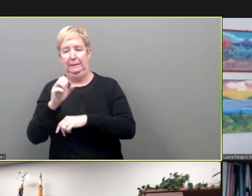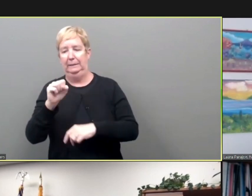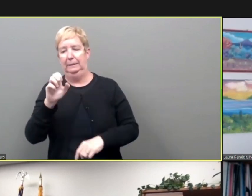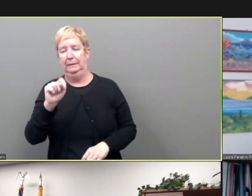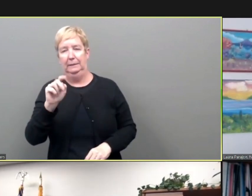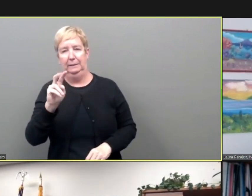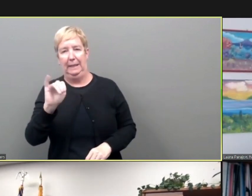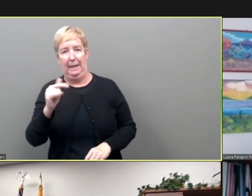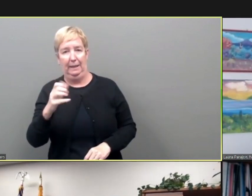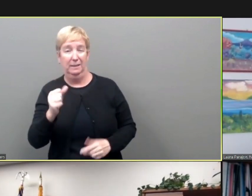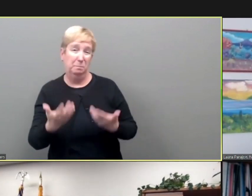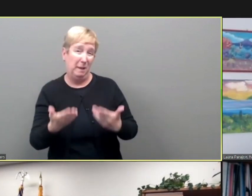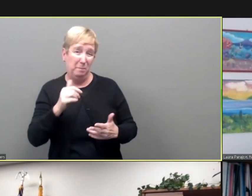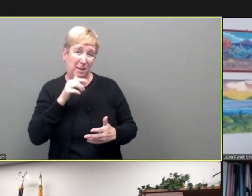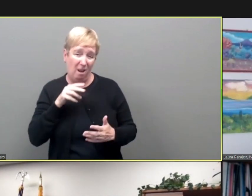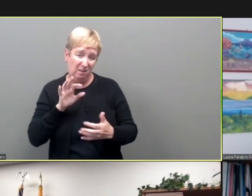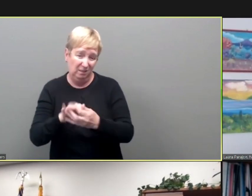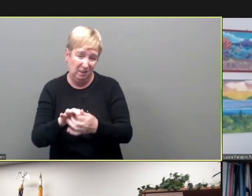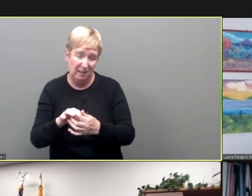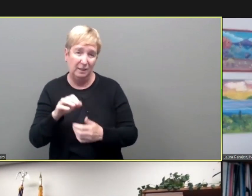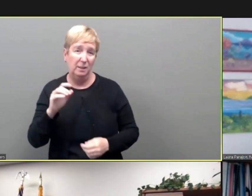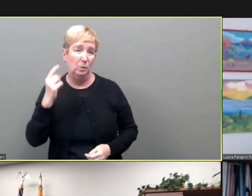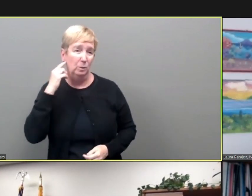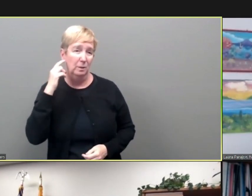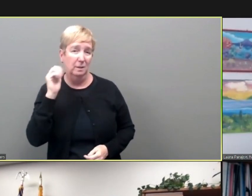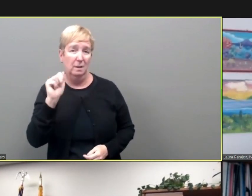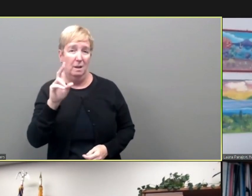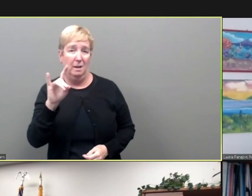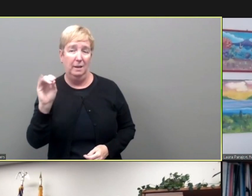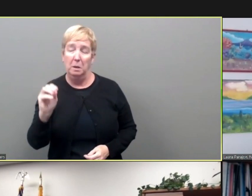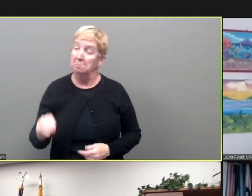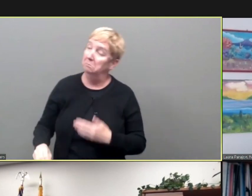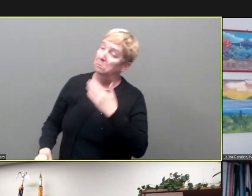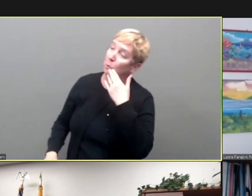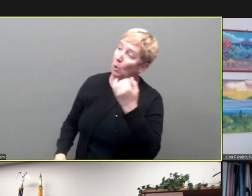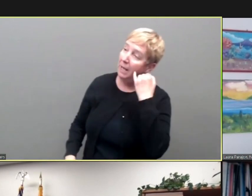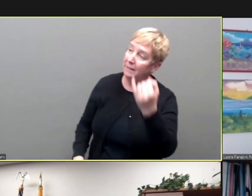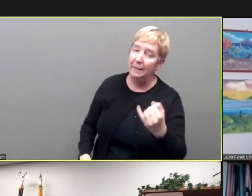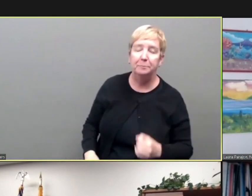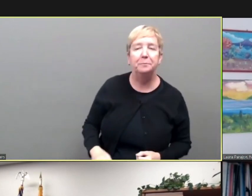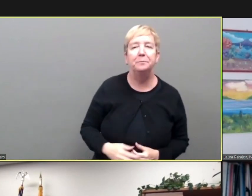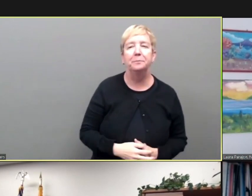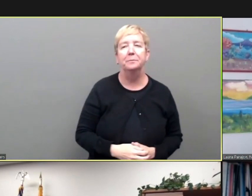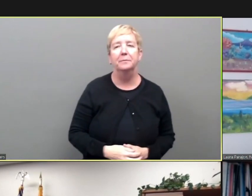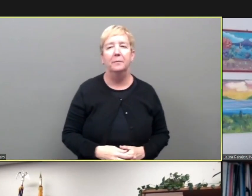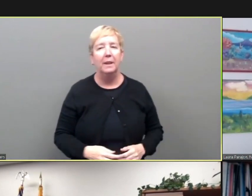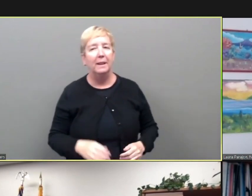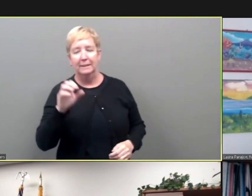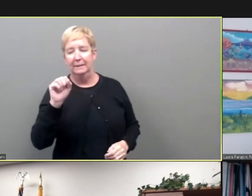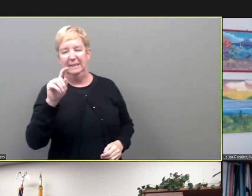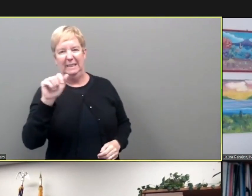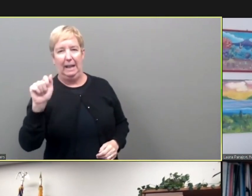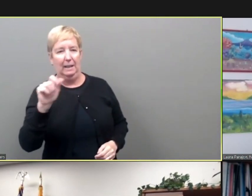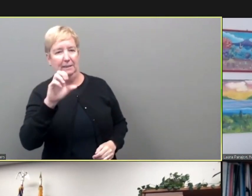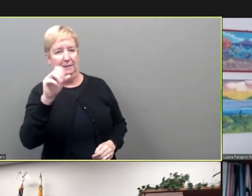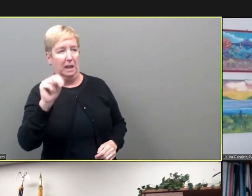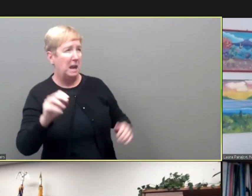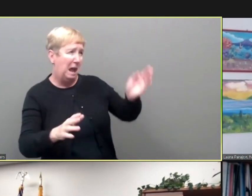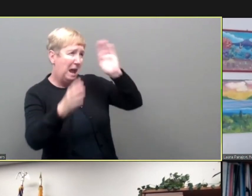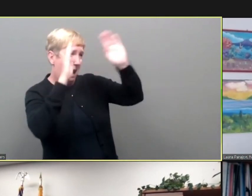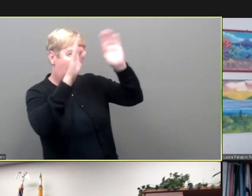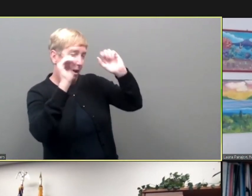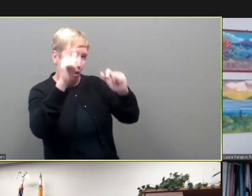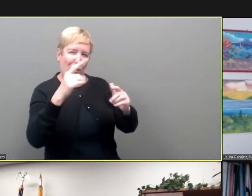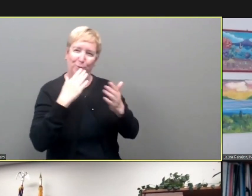her audio connection. That's a good idea. All right. Go ahead, Stella. Hi, everybody. Always good to see you guys. I was